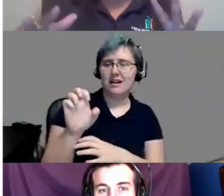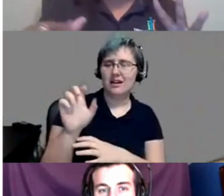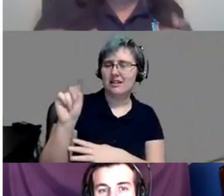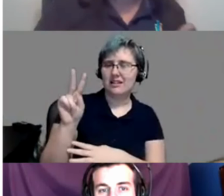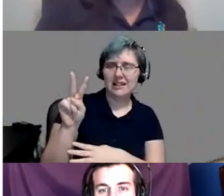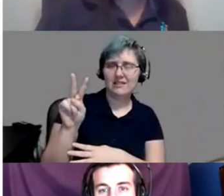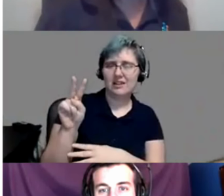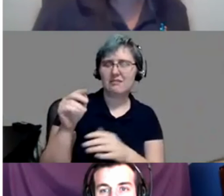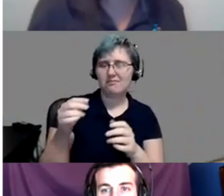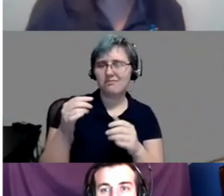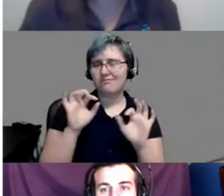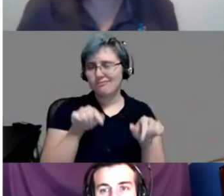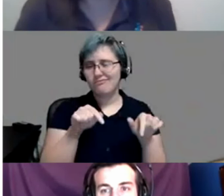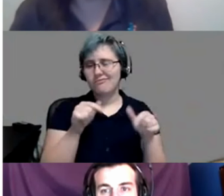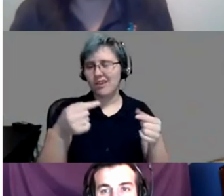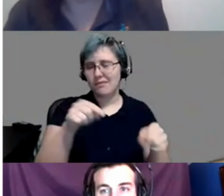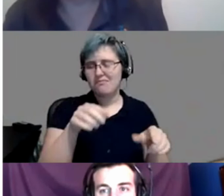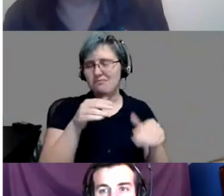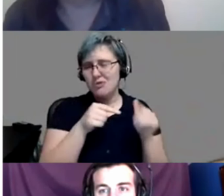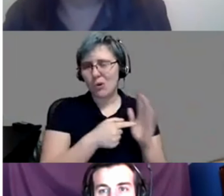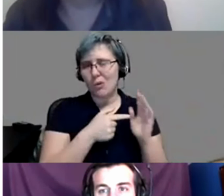popping. Okay.